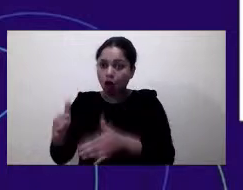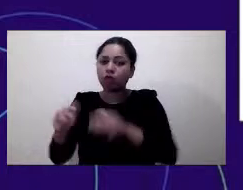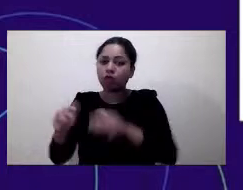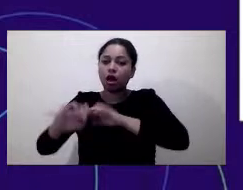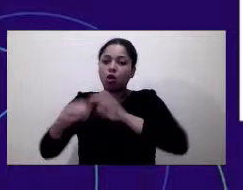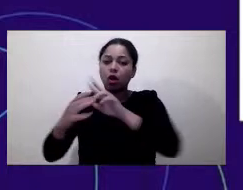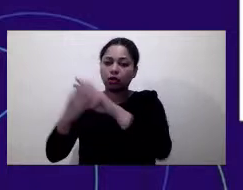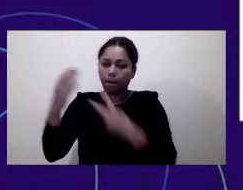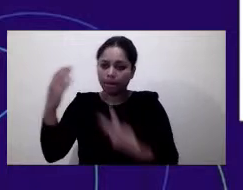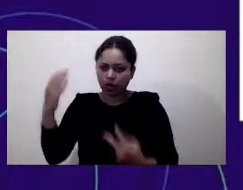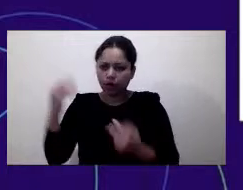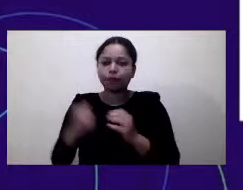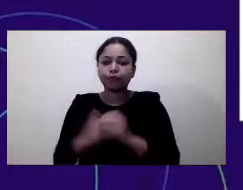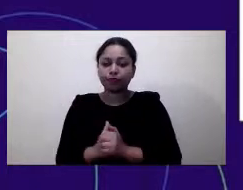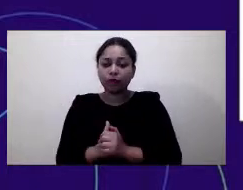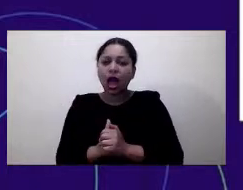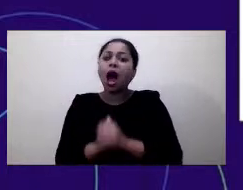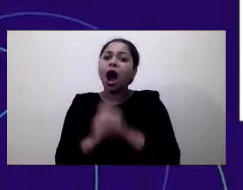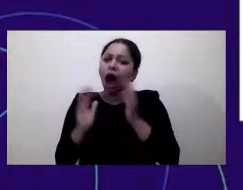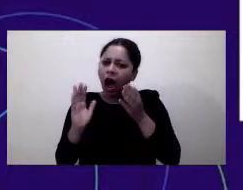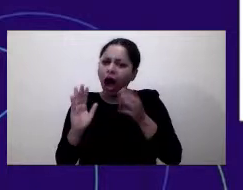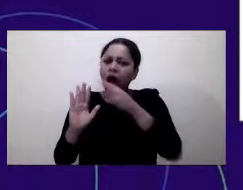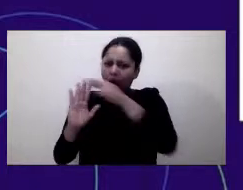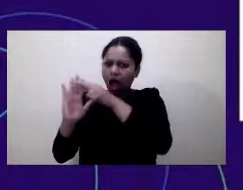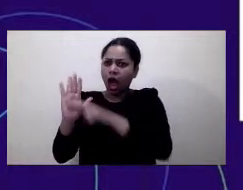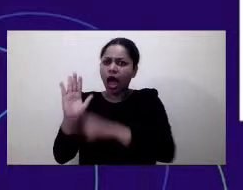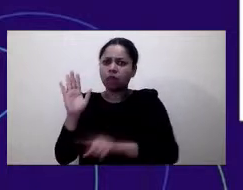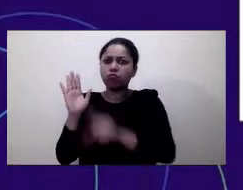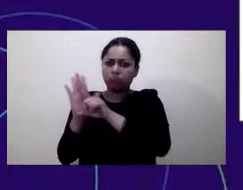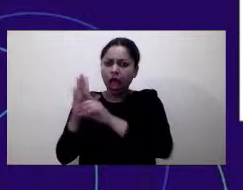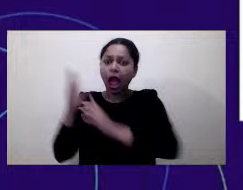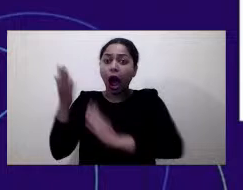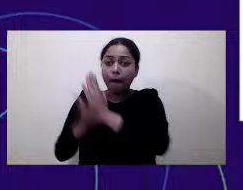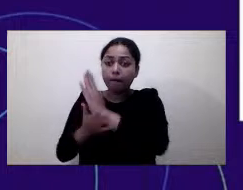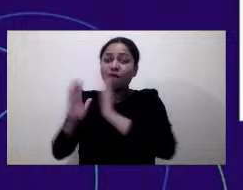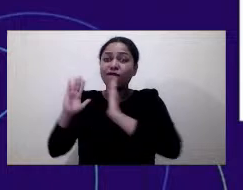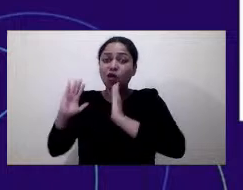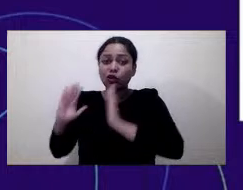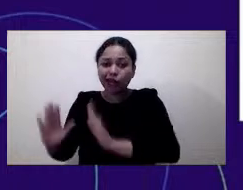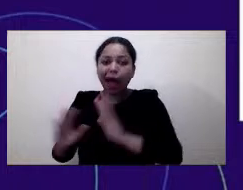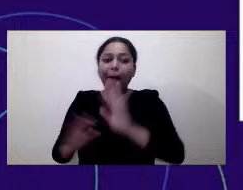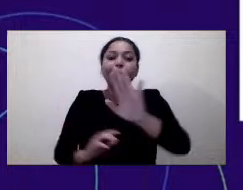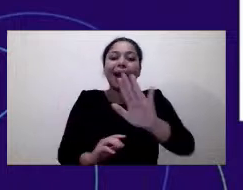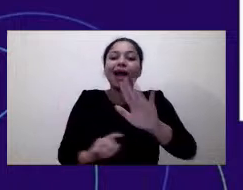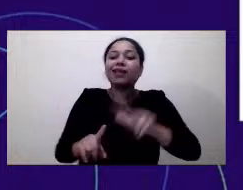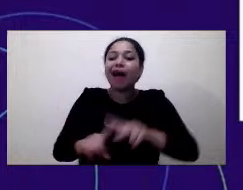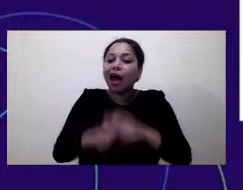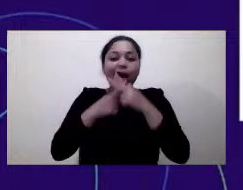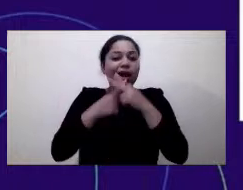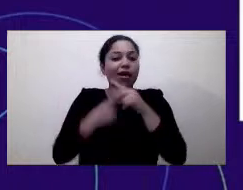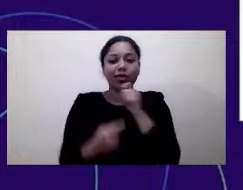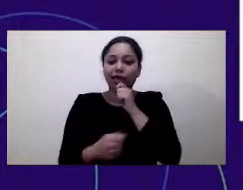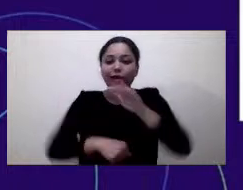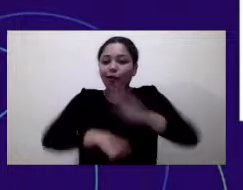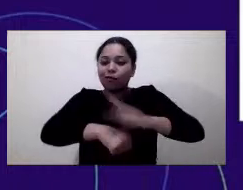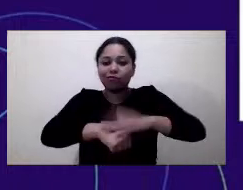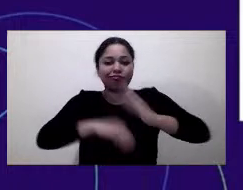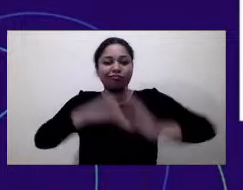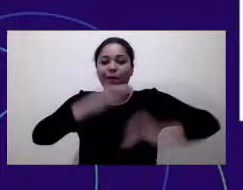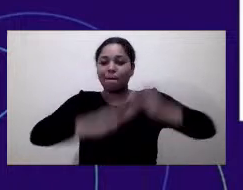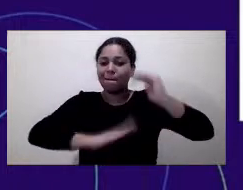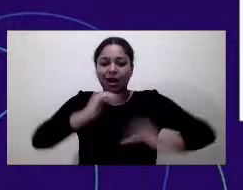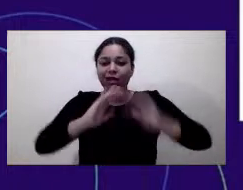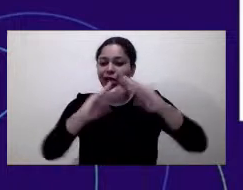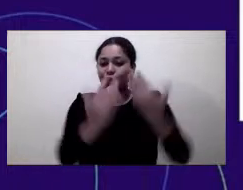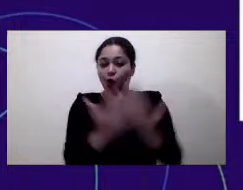were already approved, but they haven't been ratified and homologated yet. But most private schools